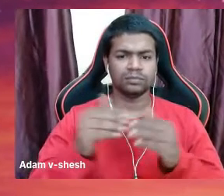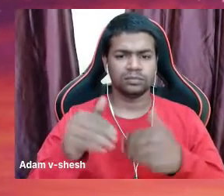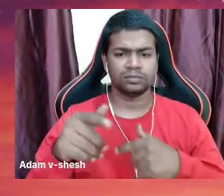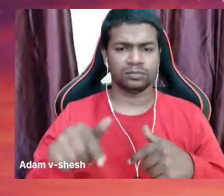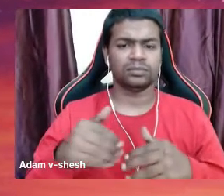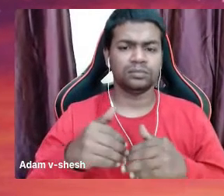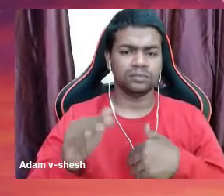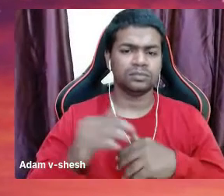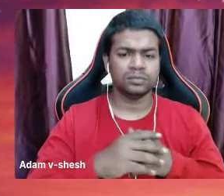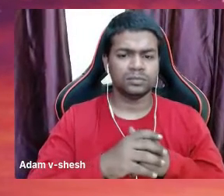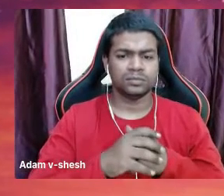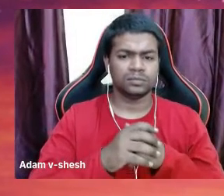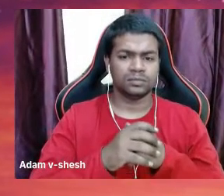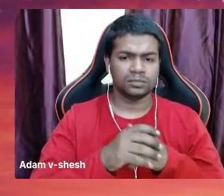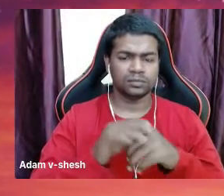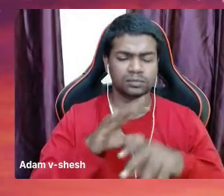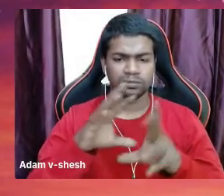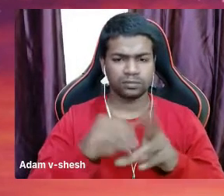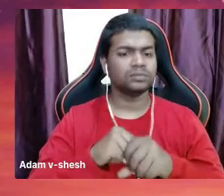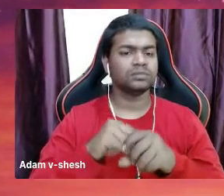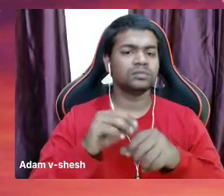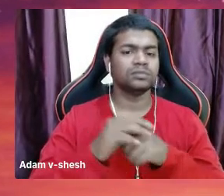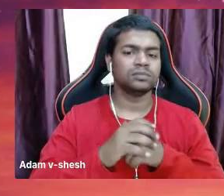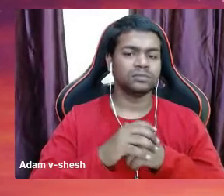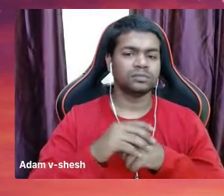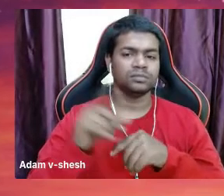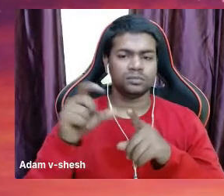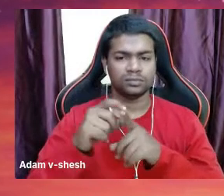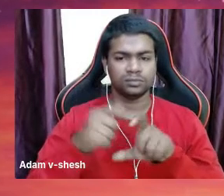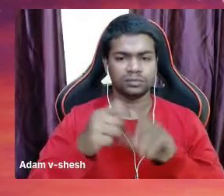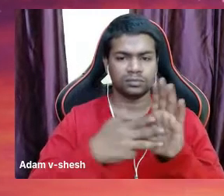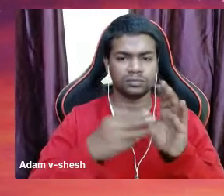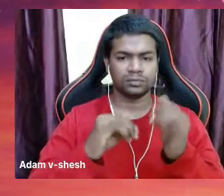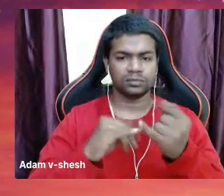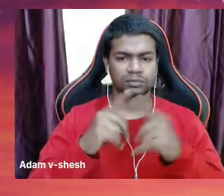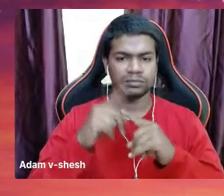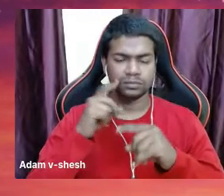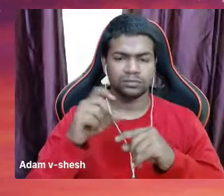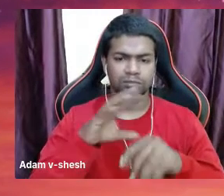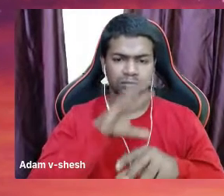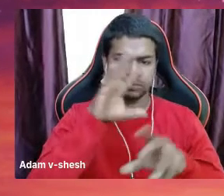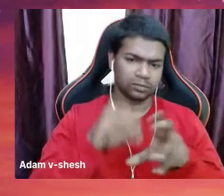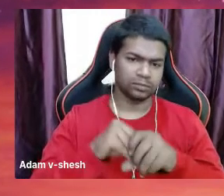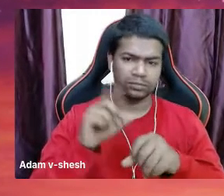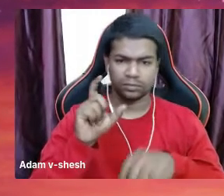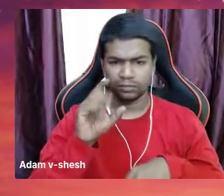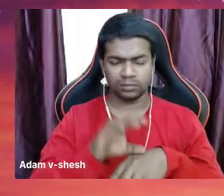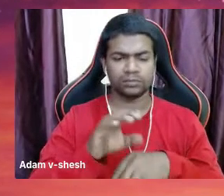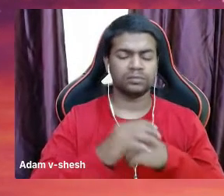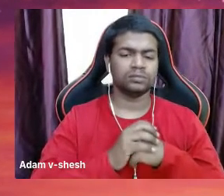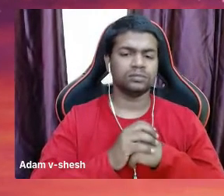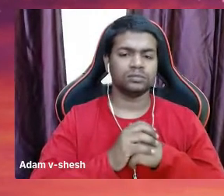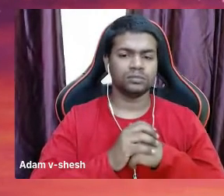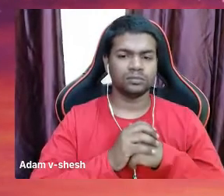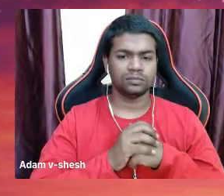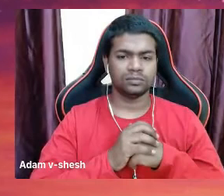go during these now, the next decade now, I hope that domestic capital as a portion of overall capital also goes up.